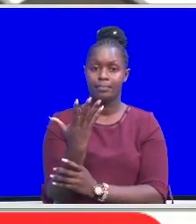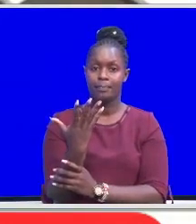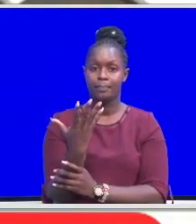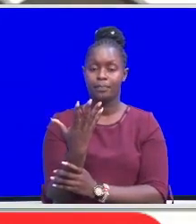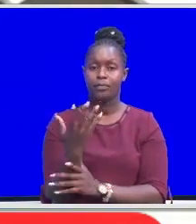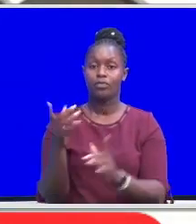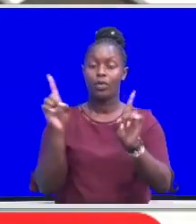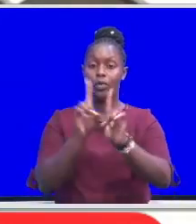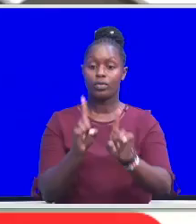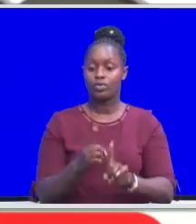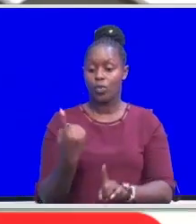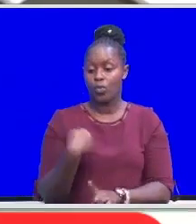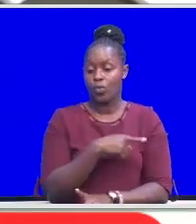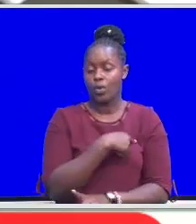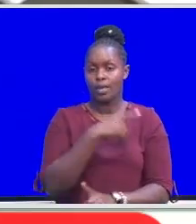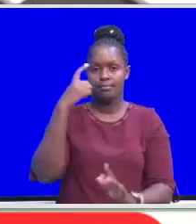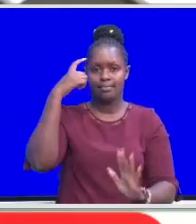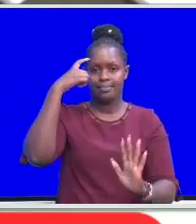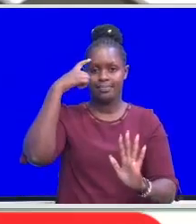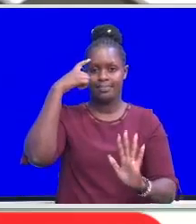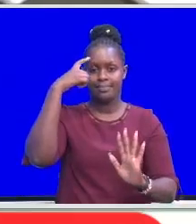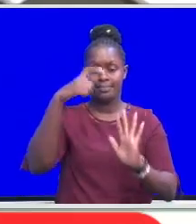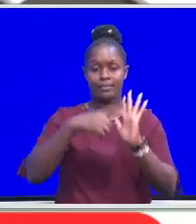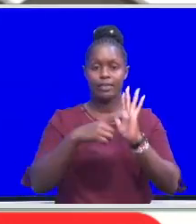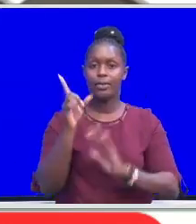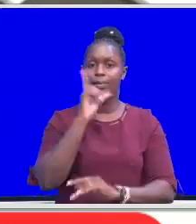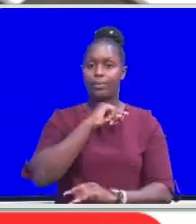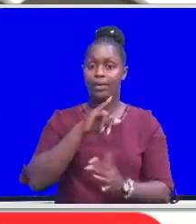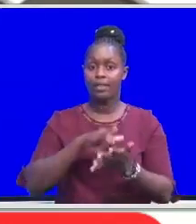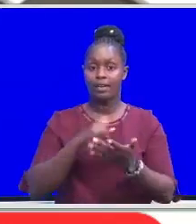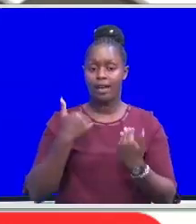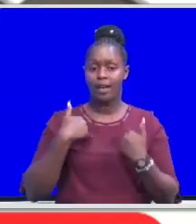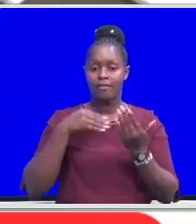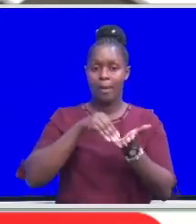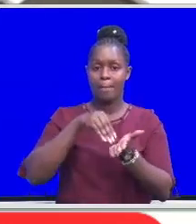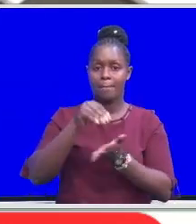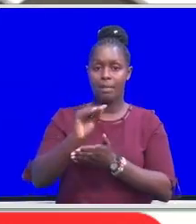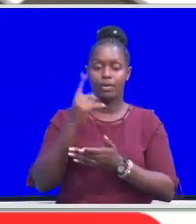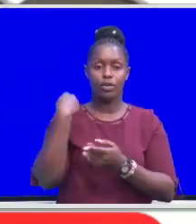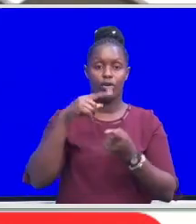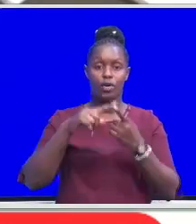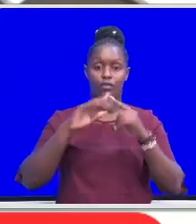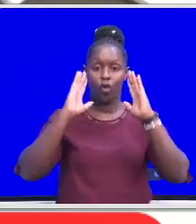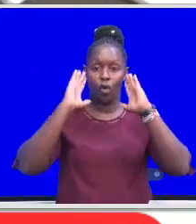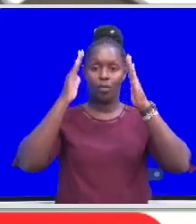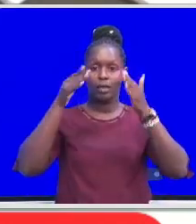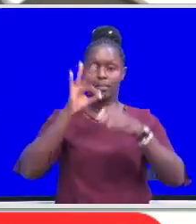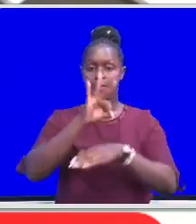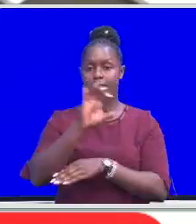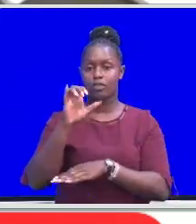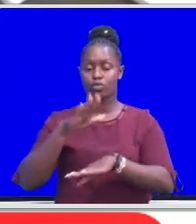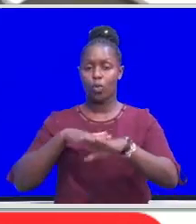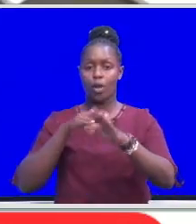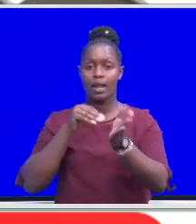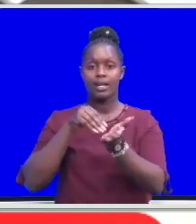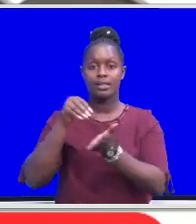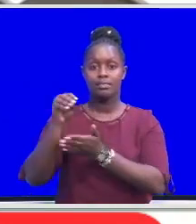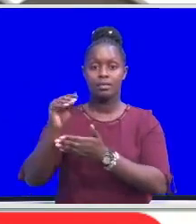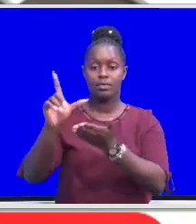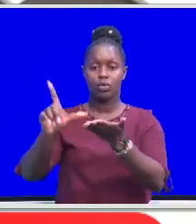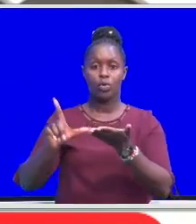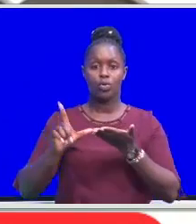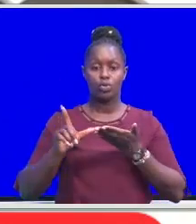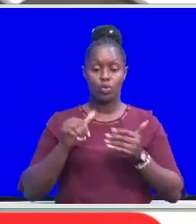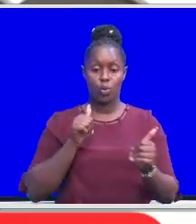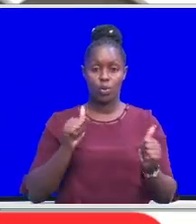Further, we did note that there were payments of commitment fees on undisbursed loans,